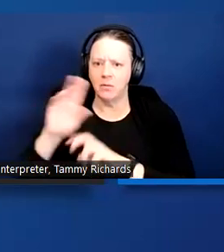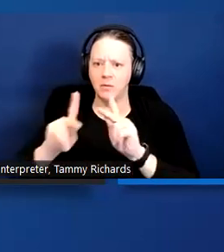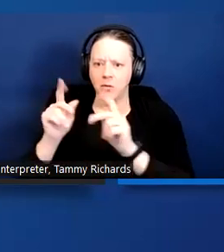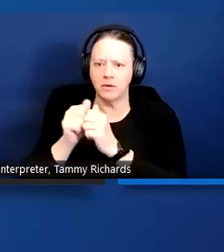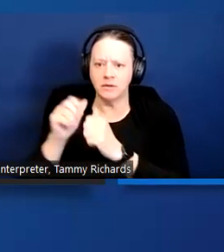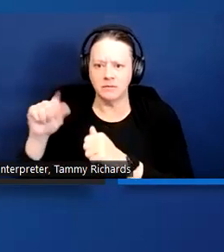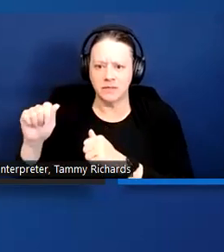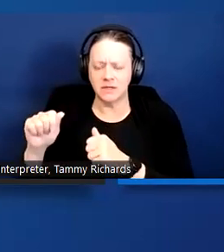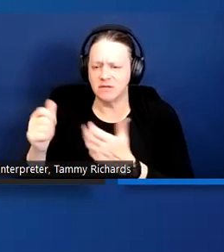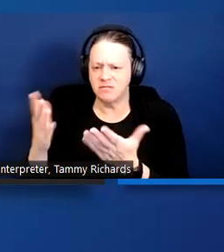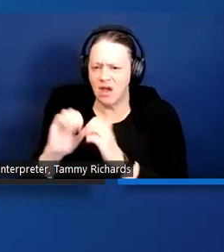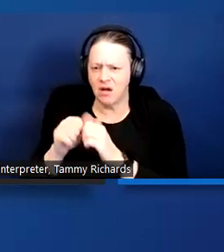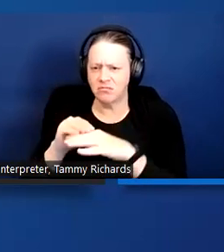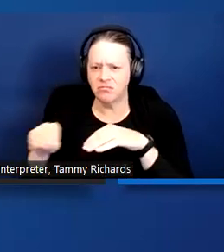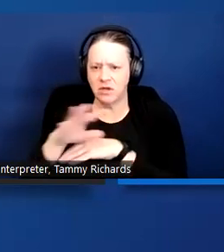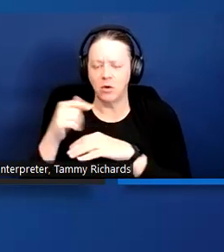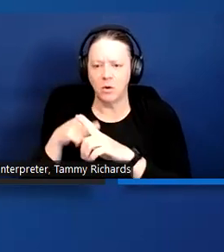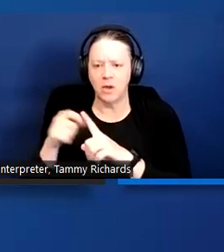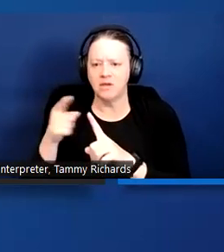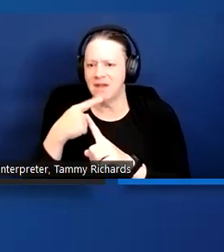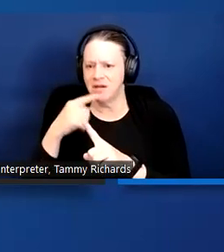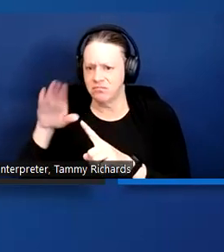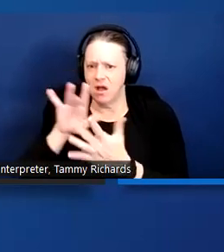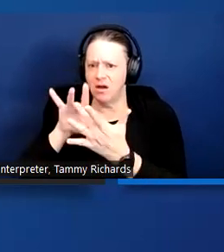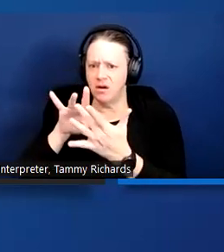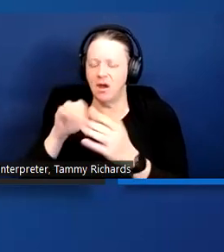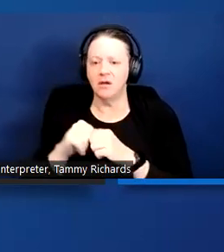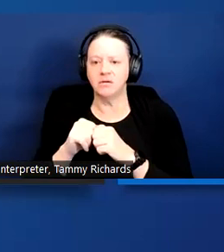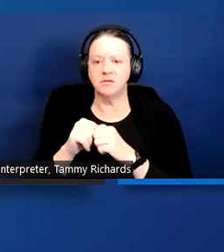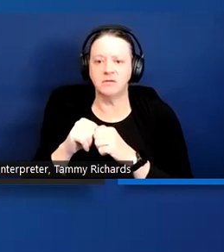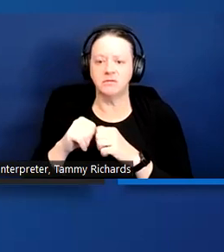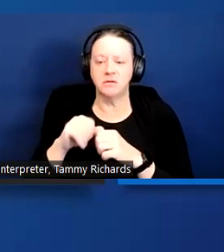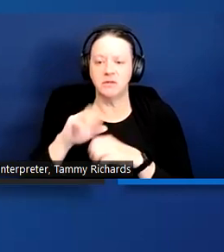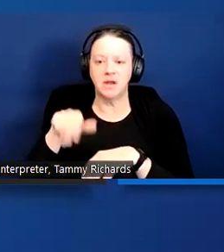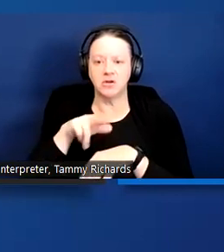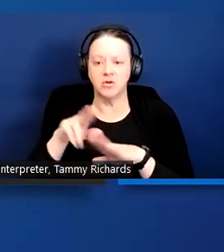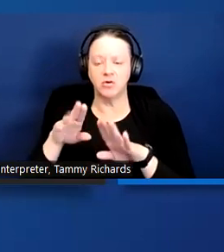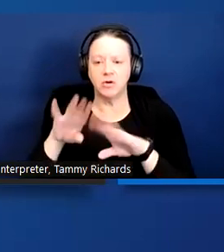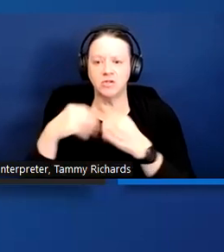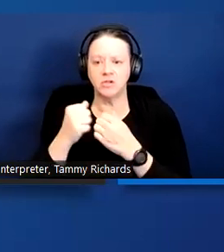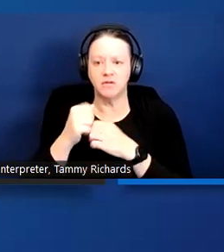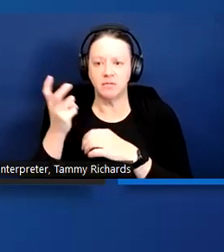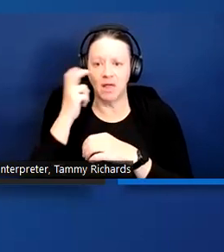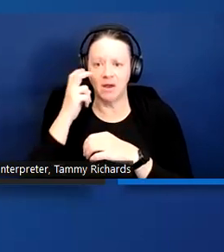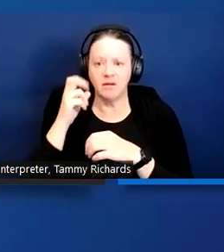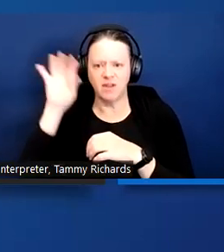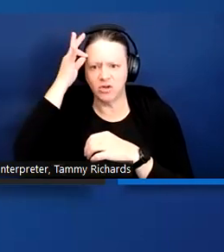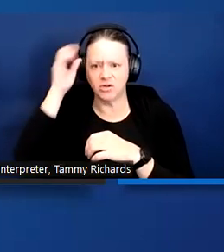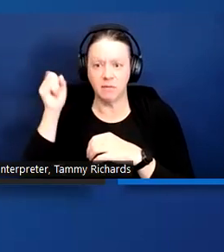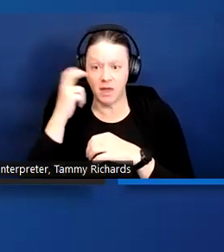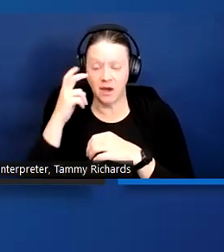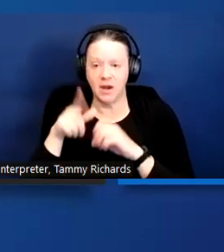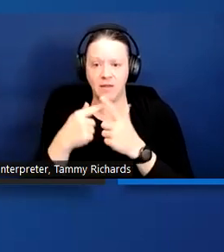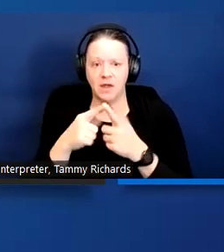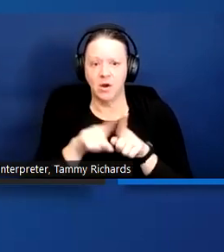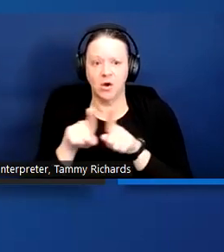people to the National Federation of the Blind, the Center for Excellence in Non-Visual Access, also known as CENA. They